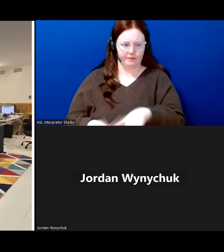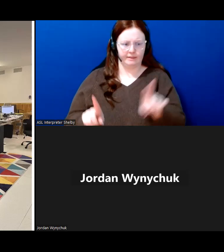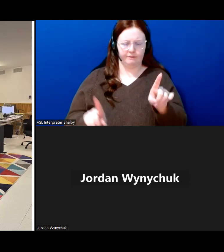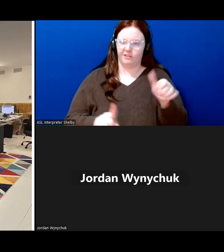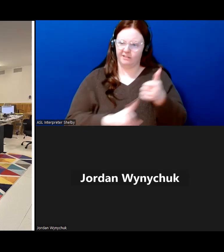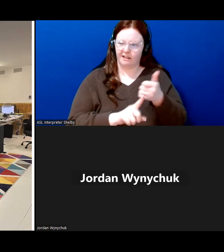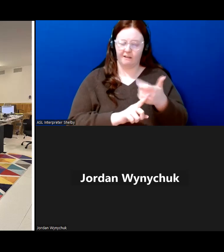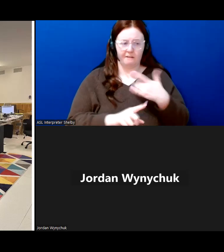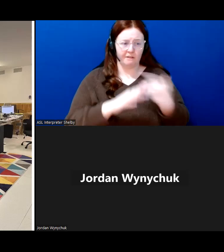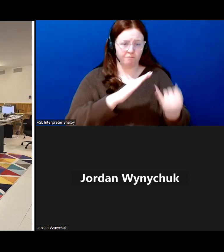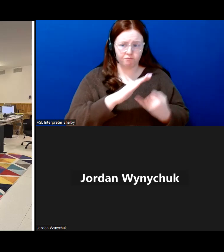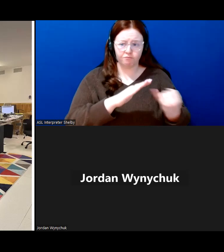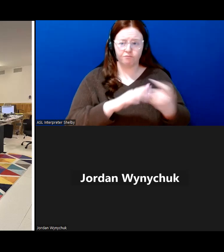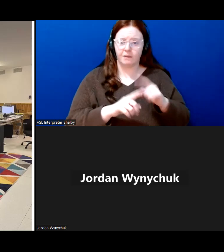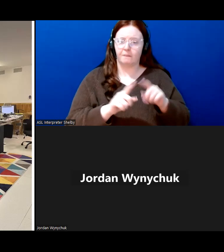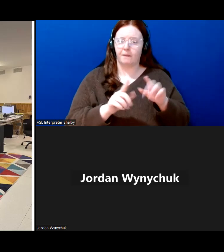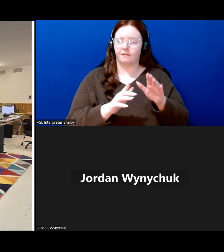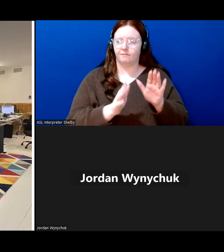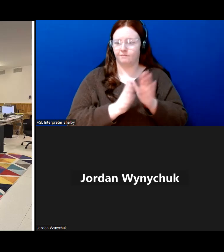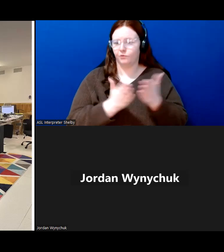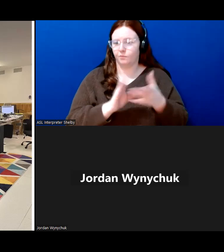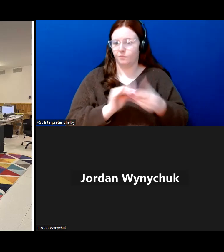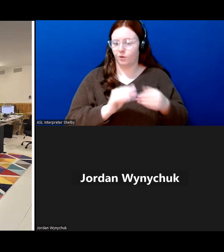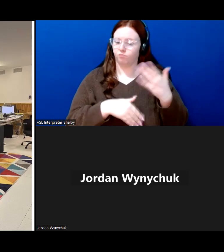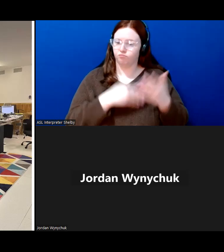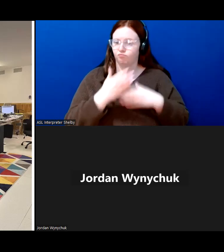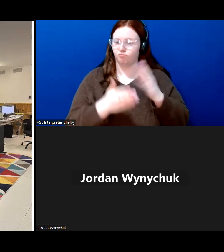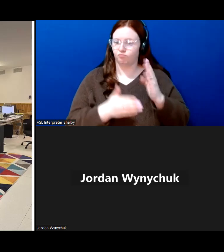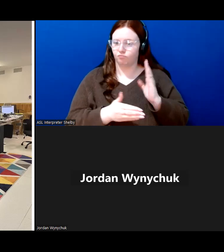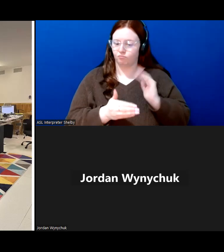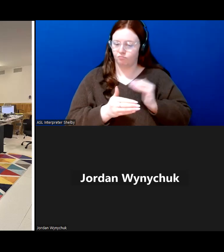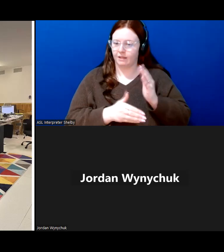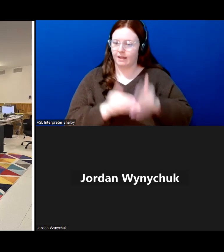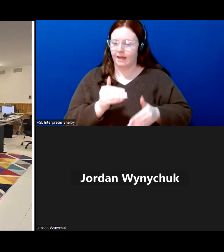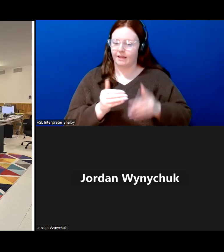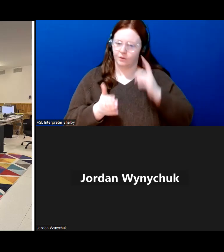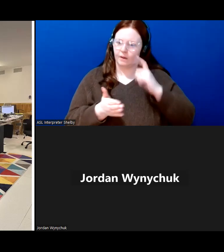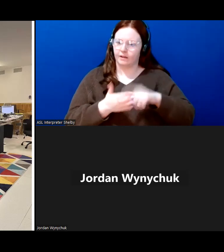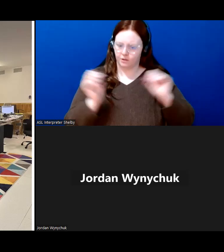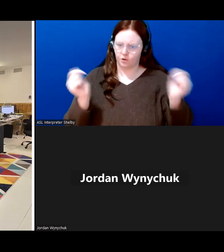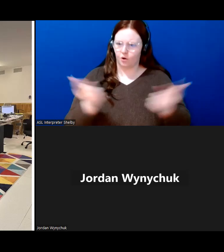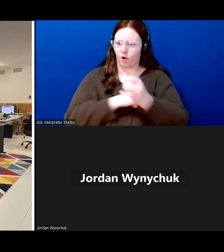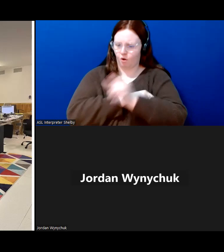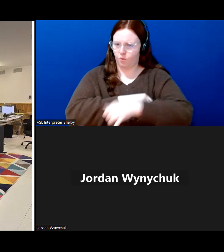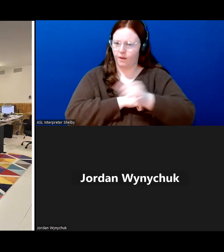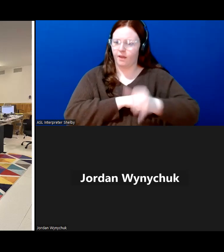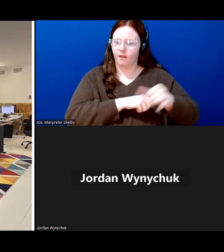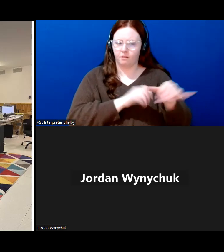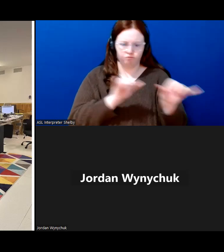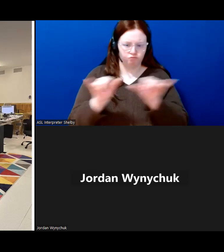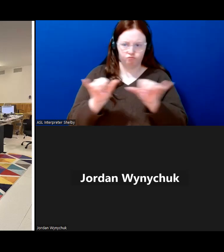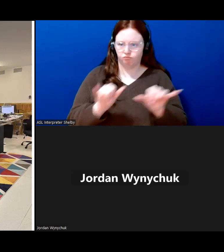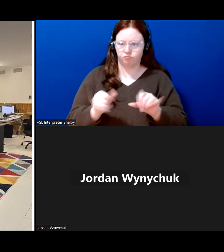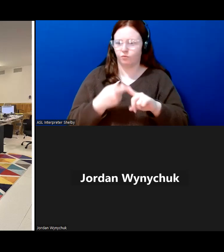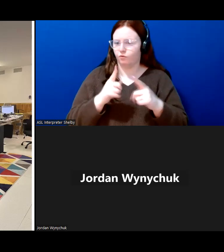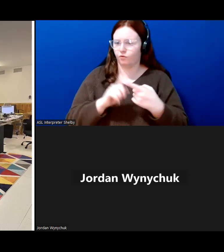out, but at the end everyone realizes that they're all whales and they can all be friends type thing. It doesn't